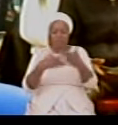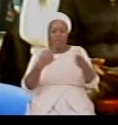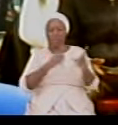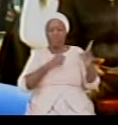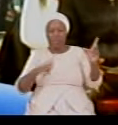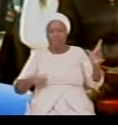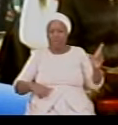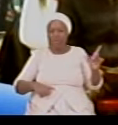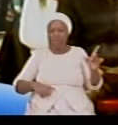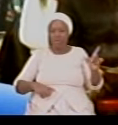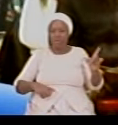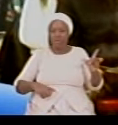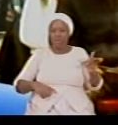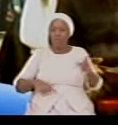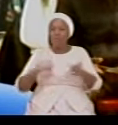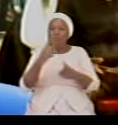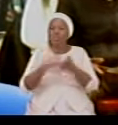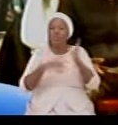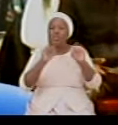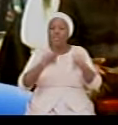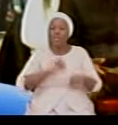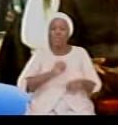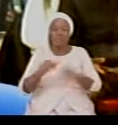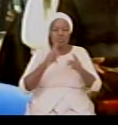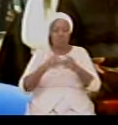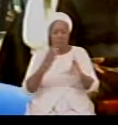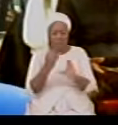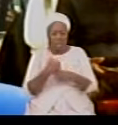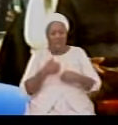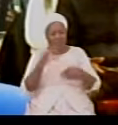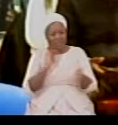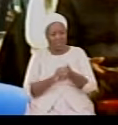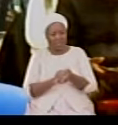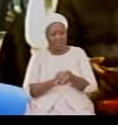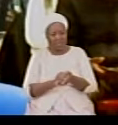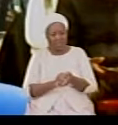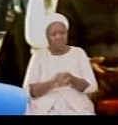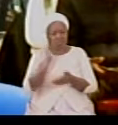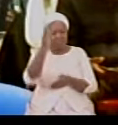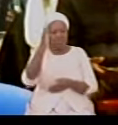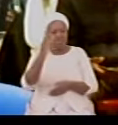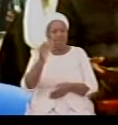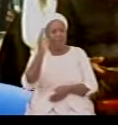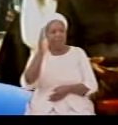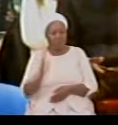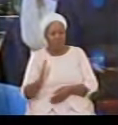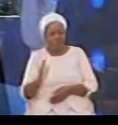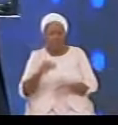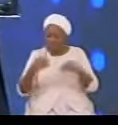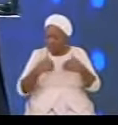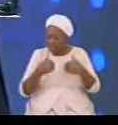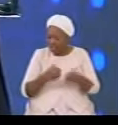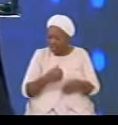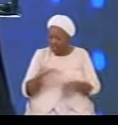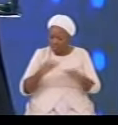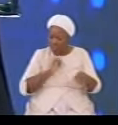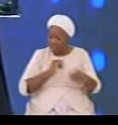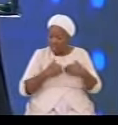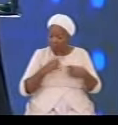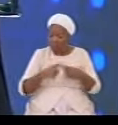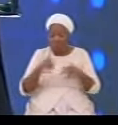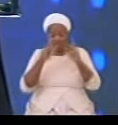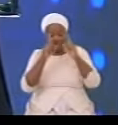the Lord. What do I do to have that, Pastor? Do I cry? Do I roll on the ground? Do I go to